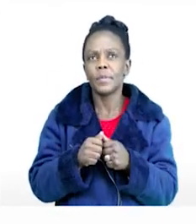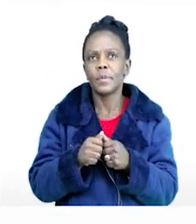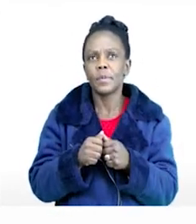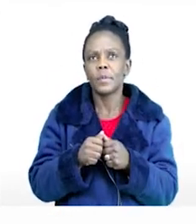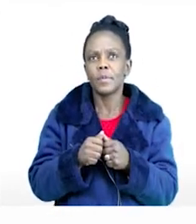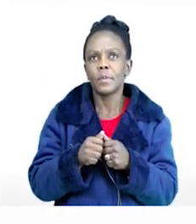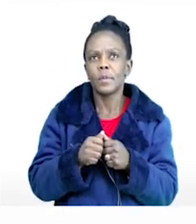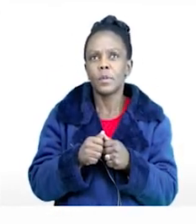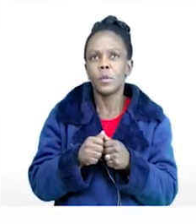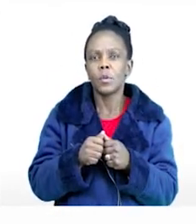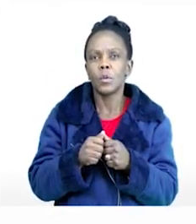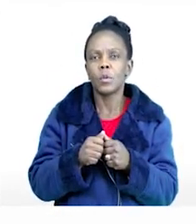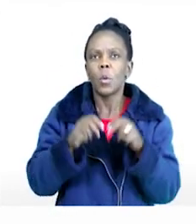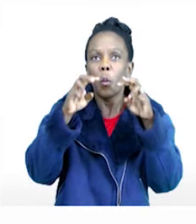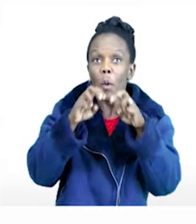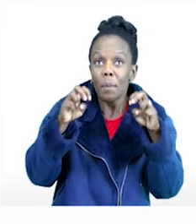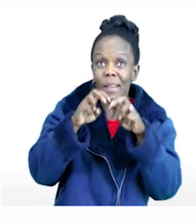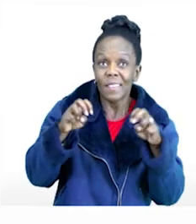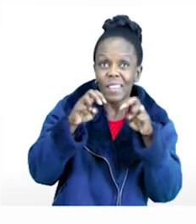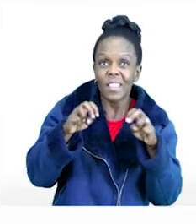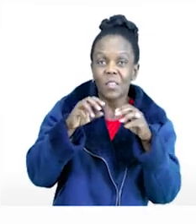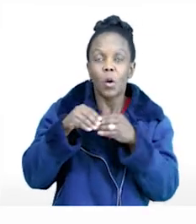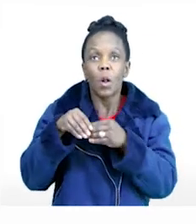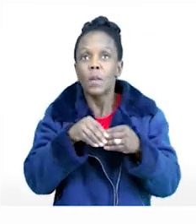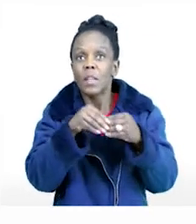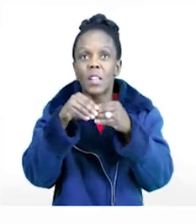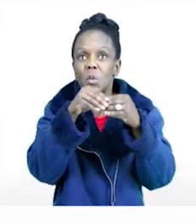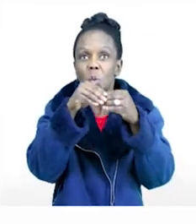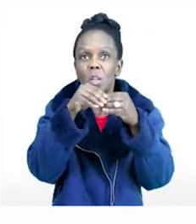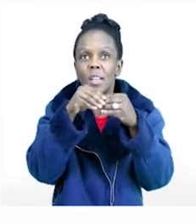the transport pictures. Now I know for some of you